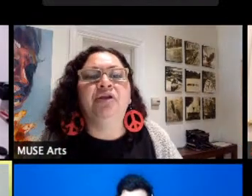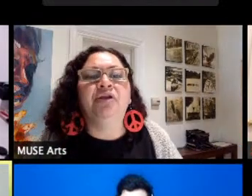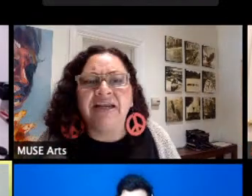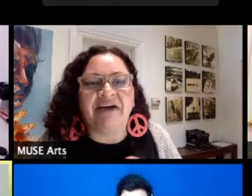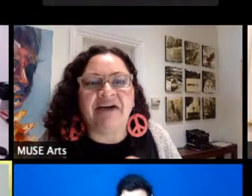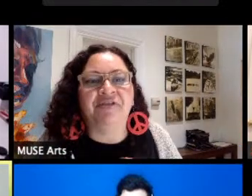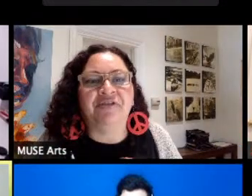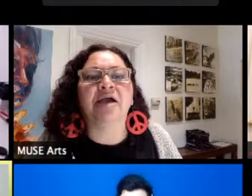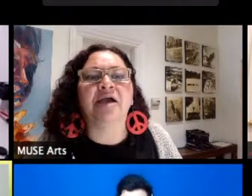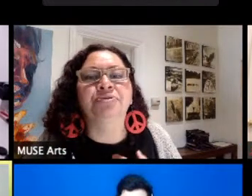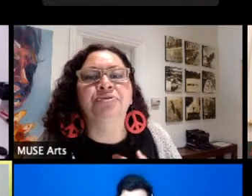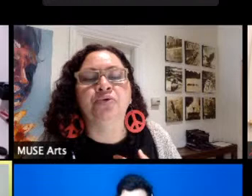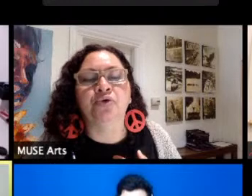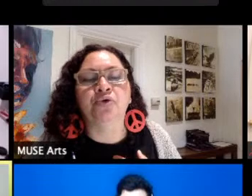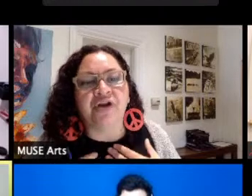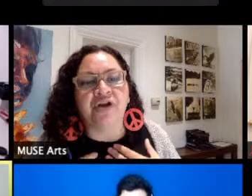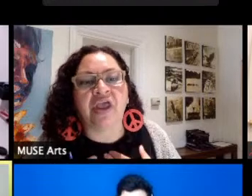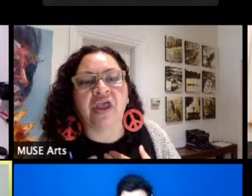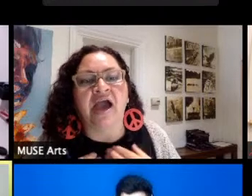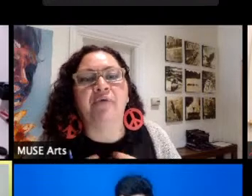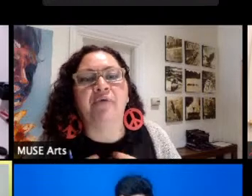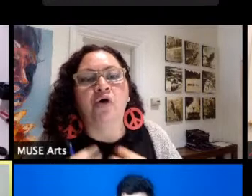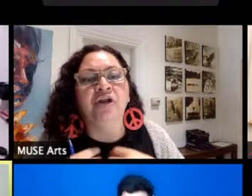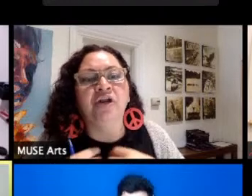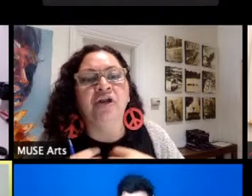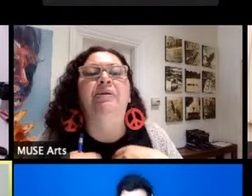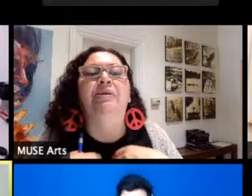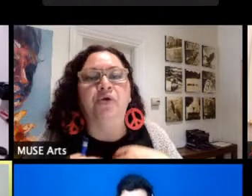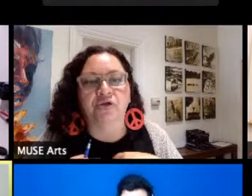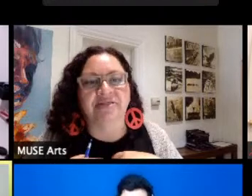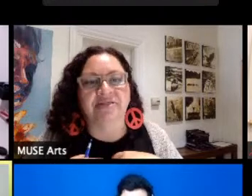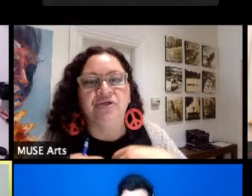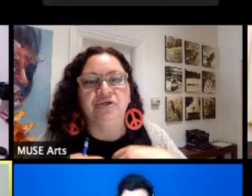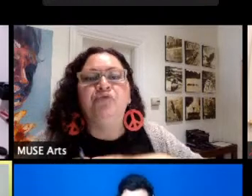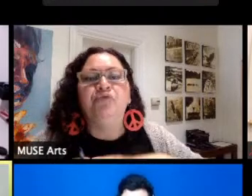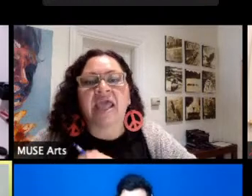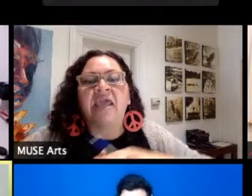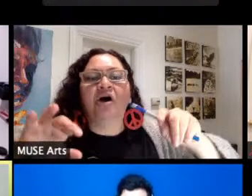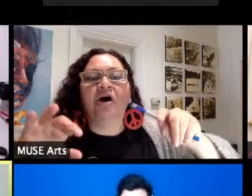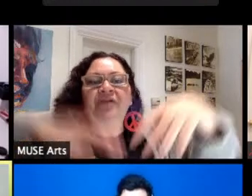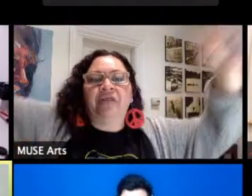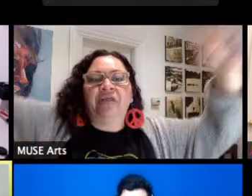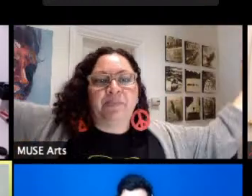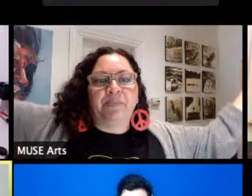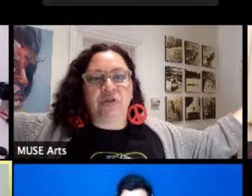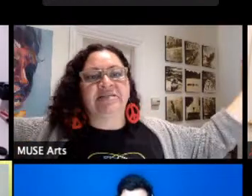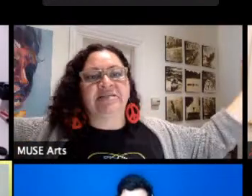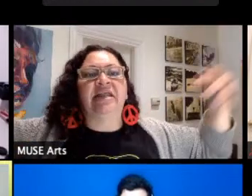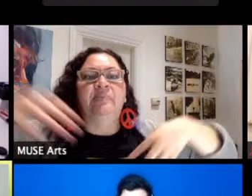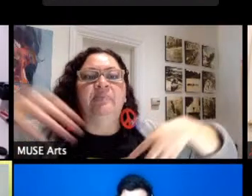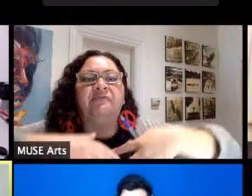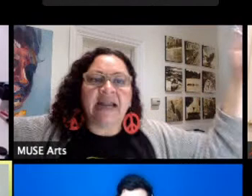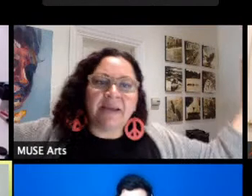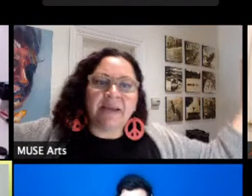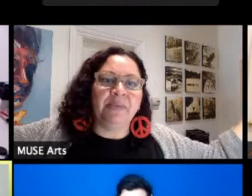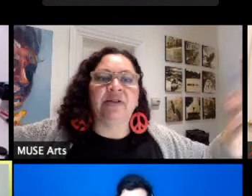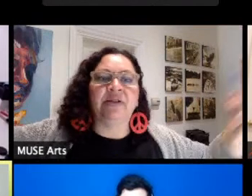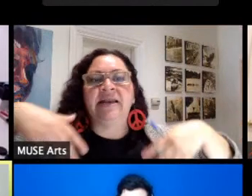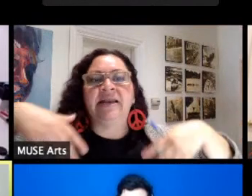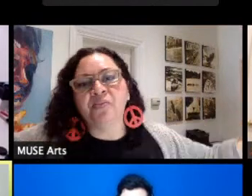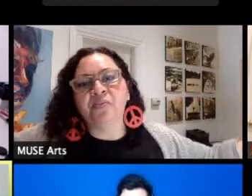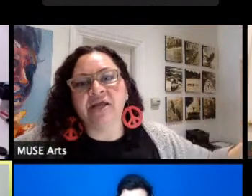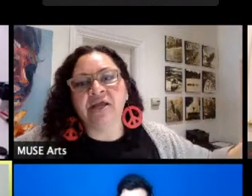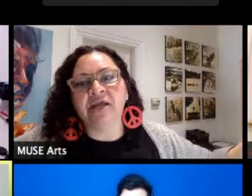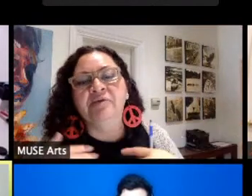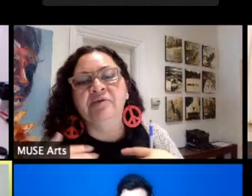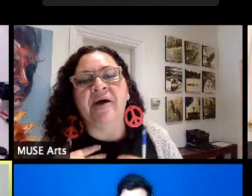to undertake our own individual projects. You know, we undertake the projects that involve a lot of people, a lot of community, but